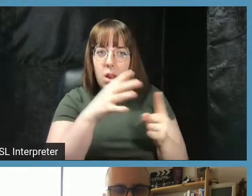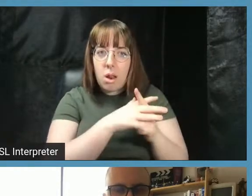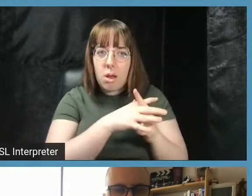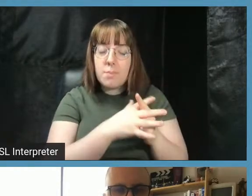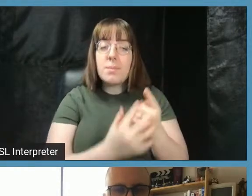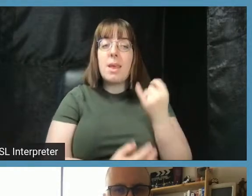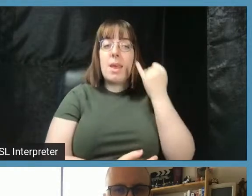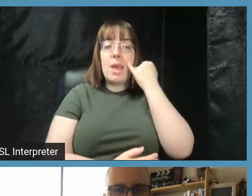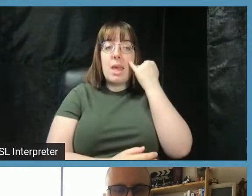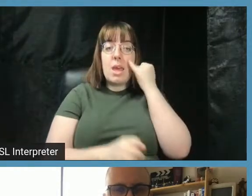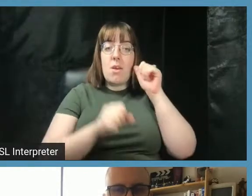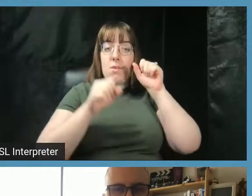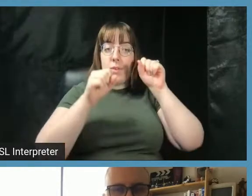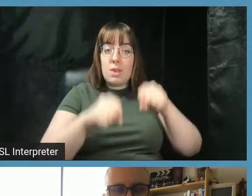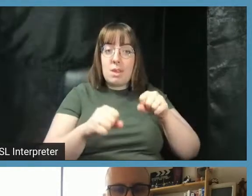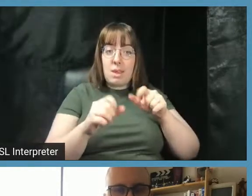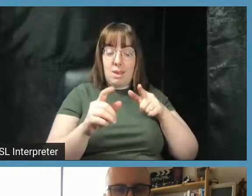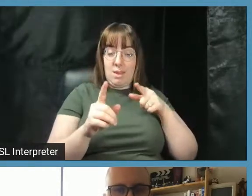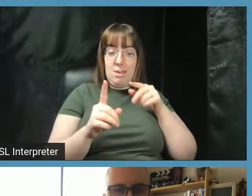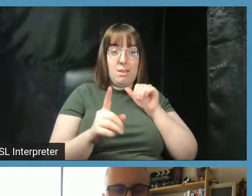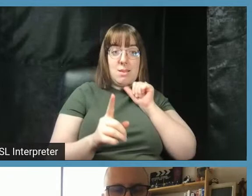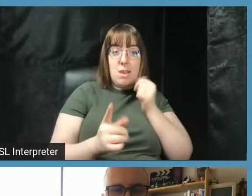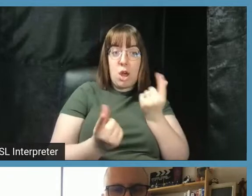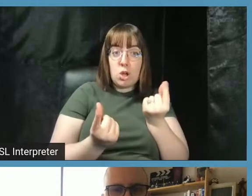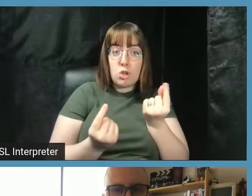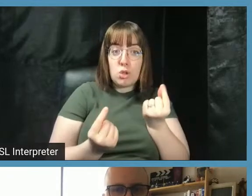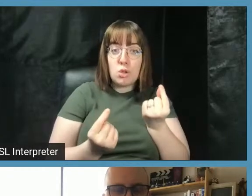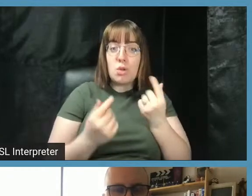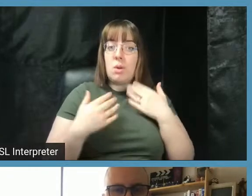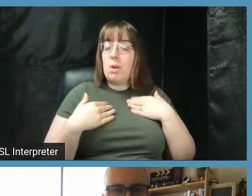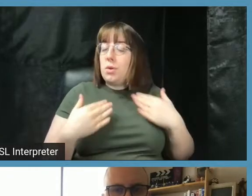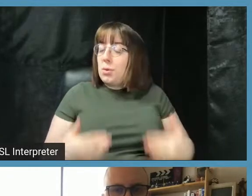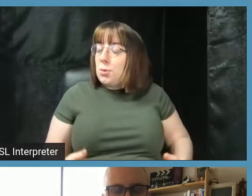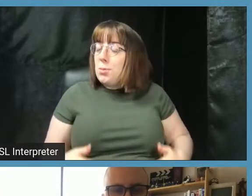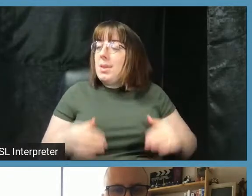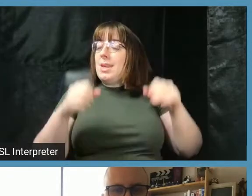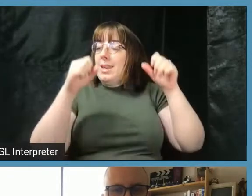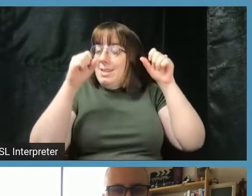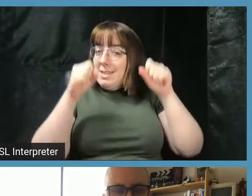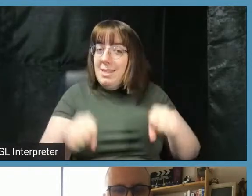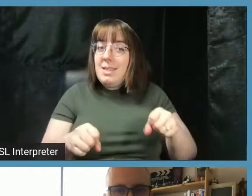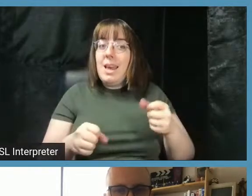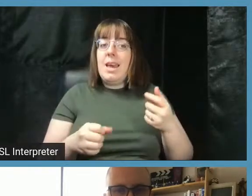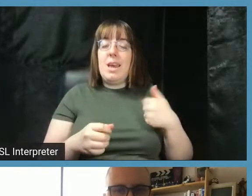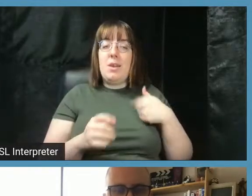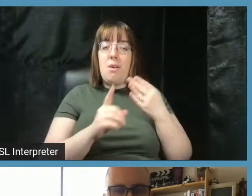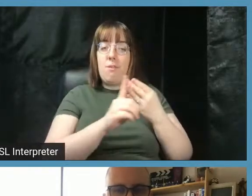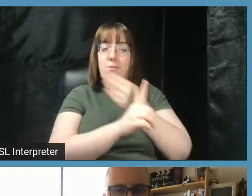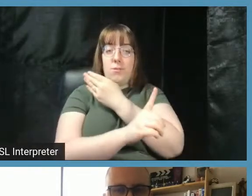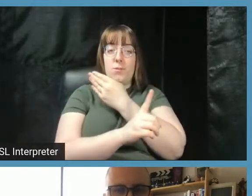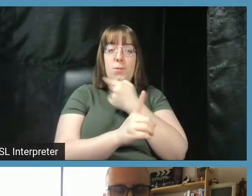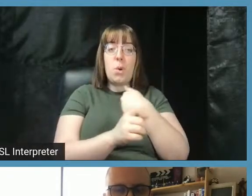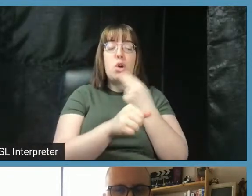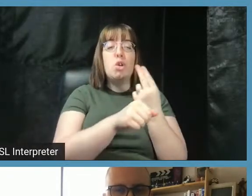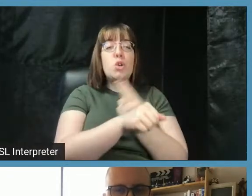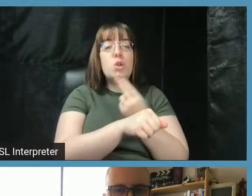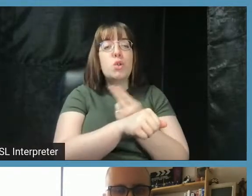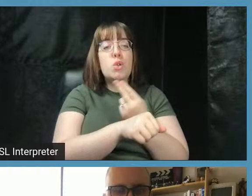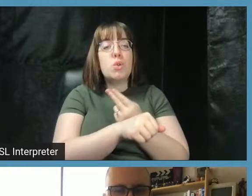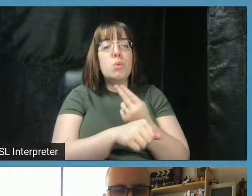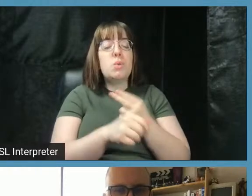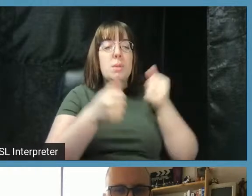can avoid doing so, whenever you humanly conceivably can avoid posting or using images of text,